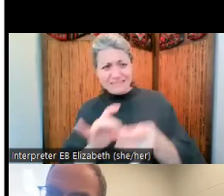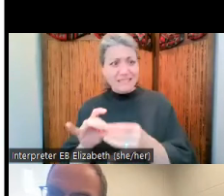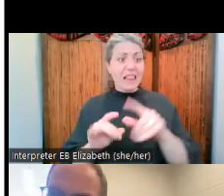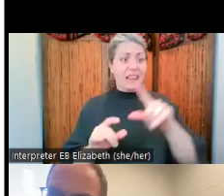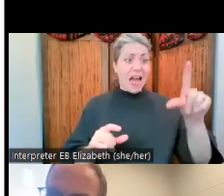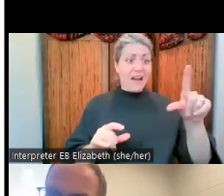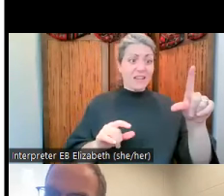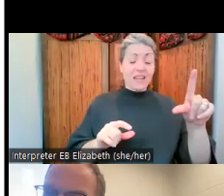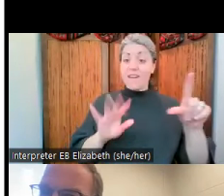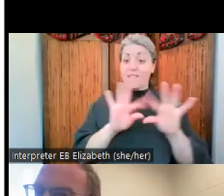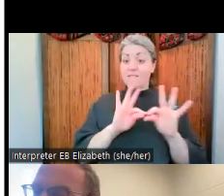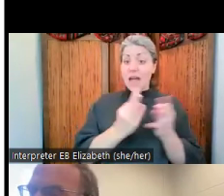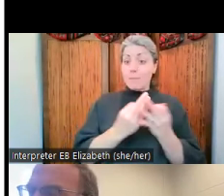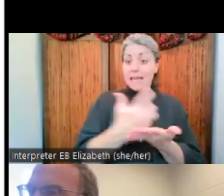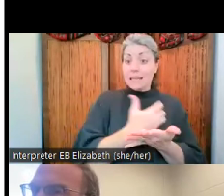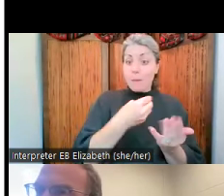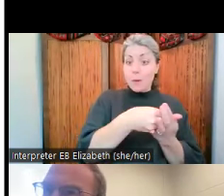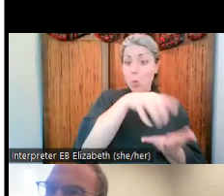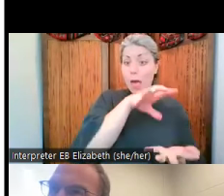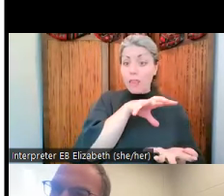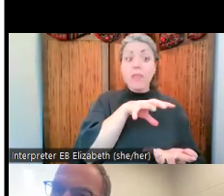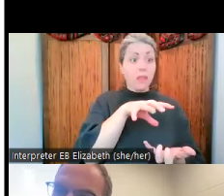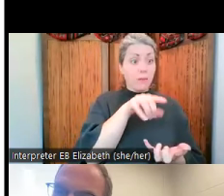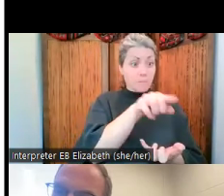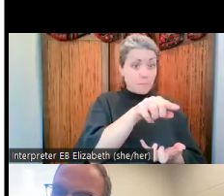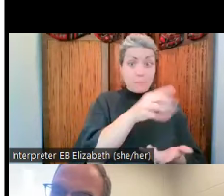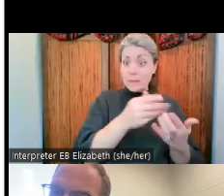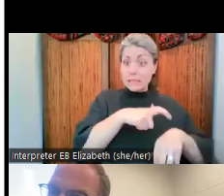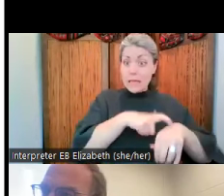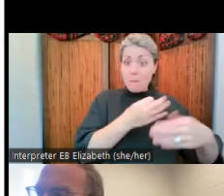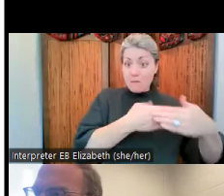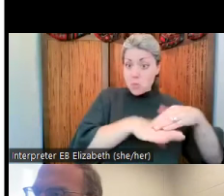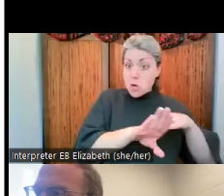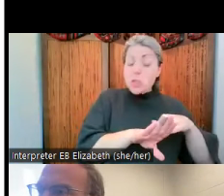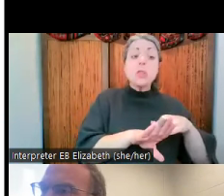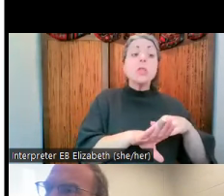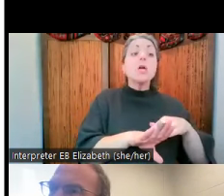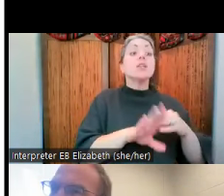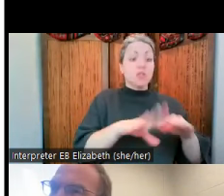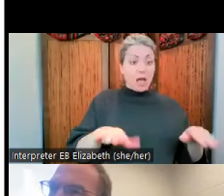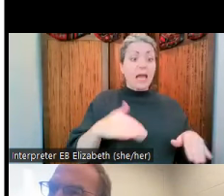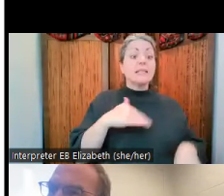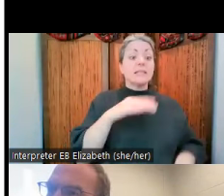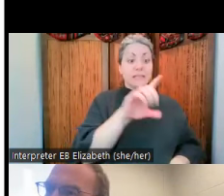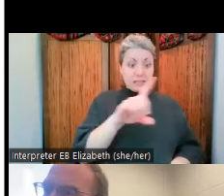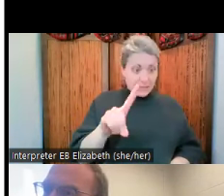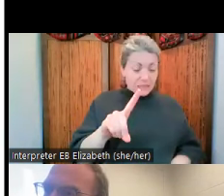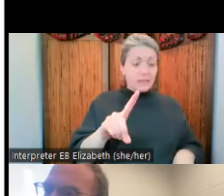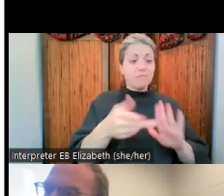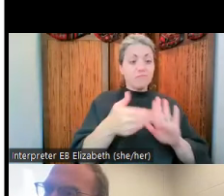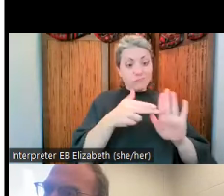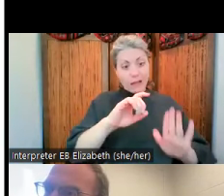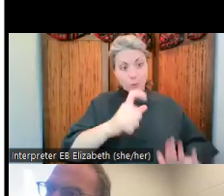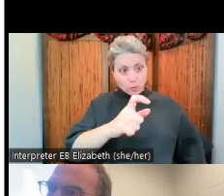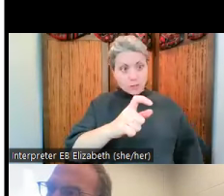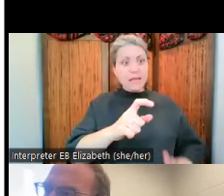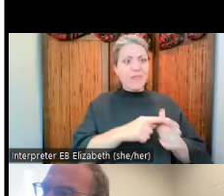at the baseline, maybe at the time of birth of a child with a developmental diagnosis. And then all of the pathways